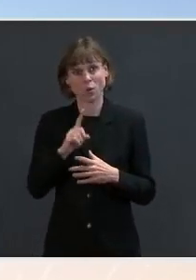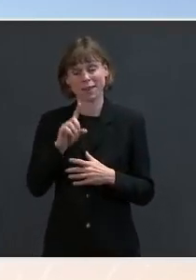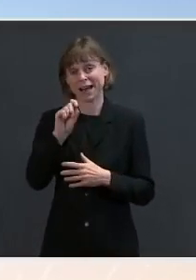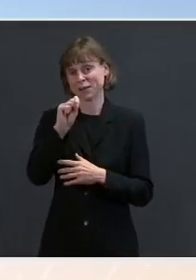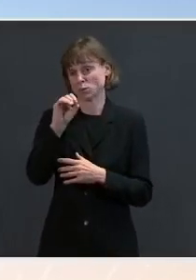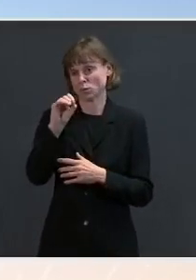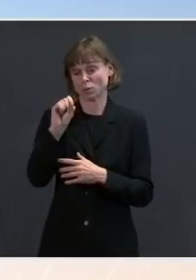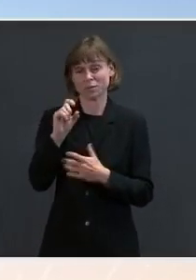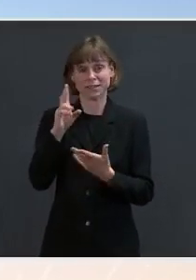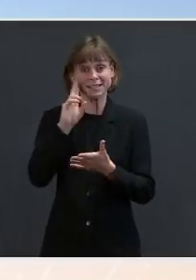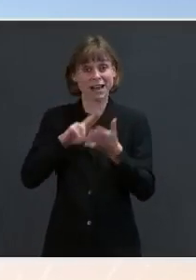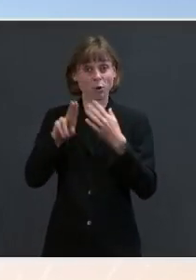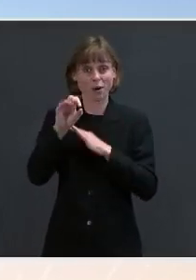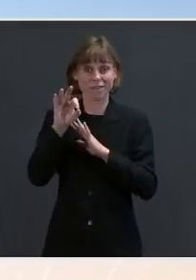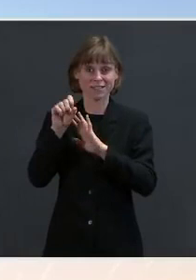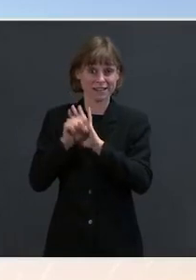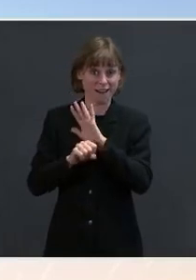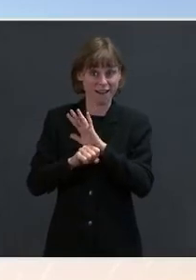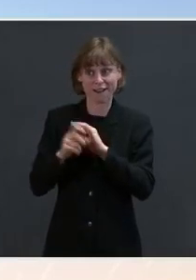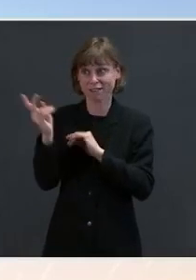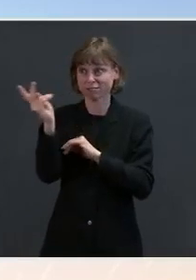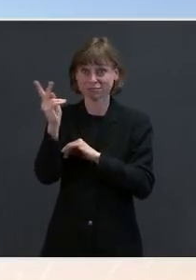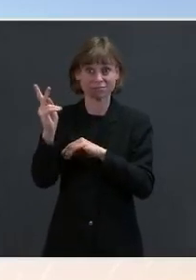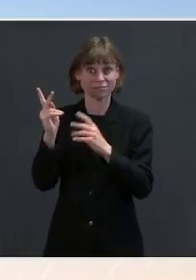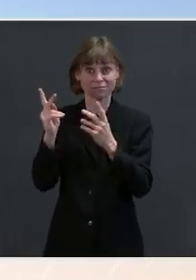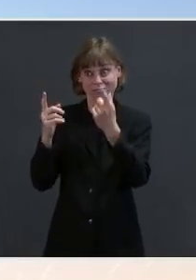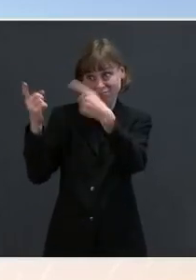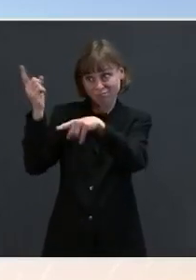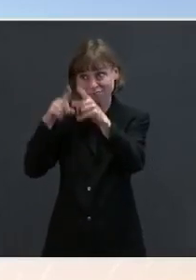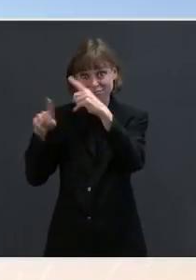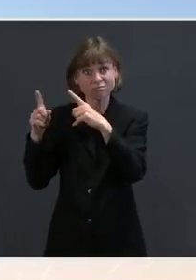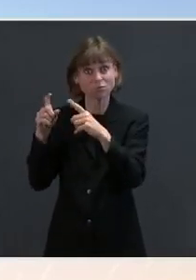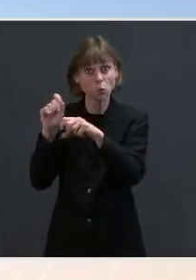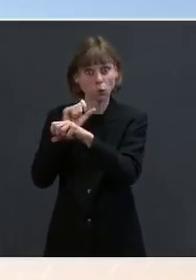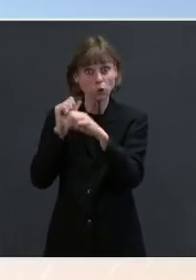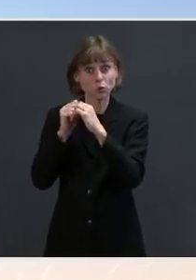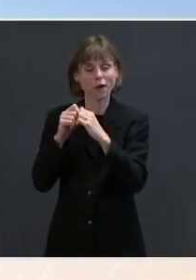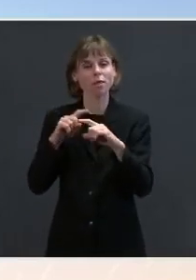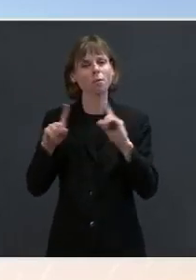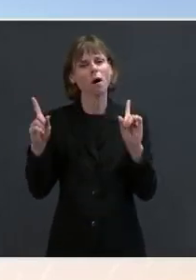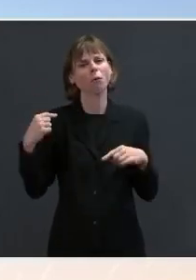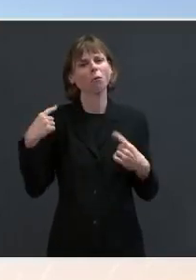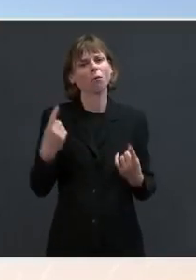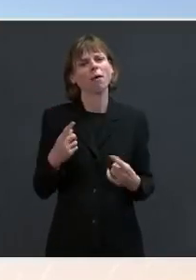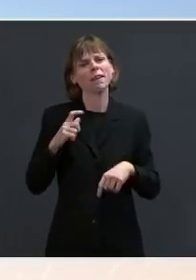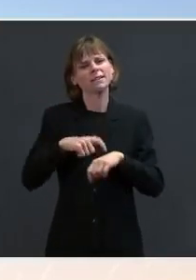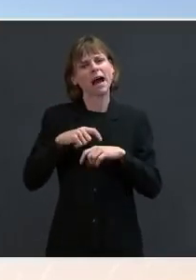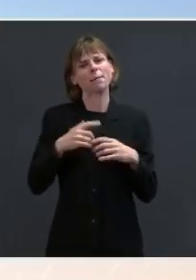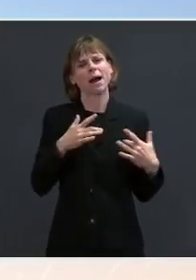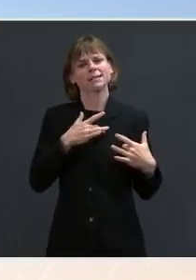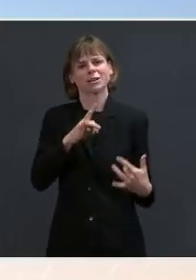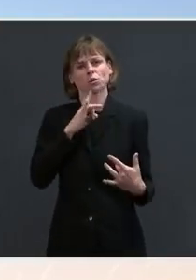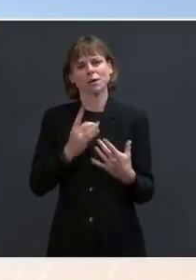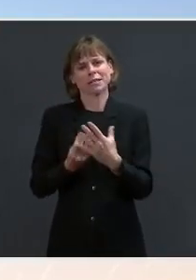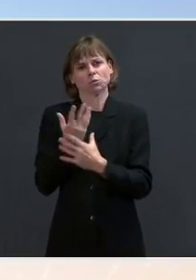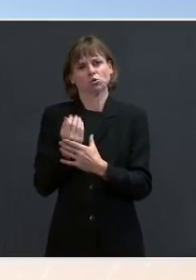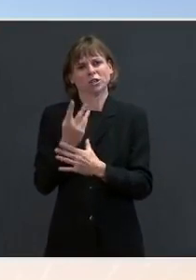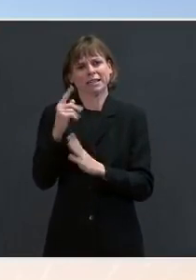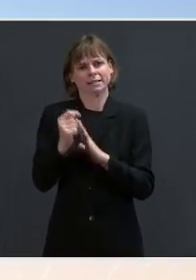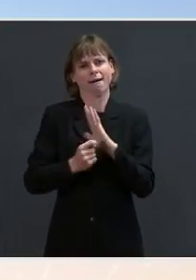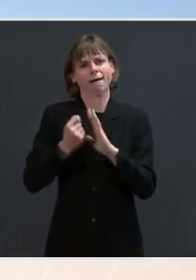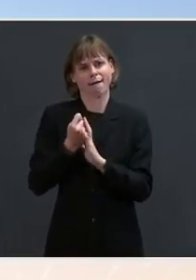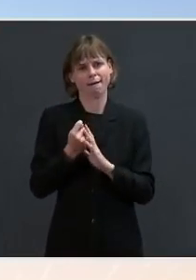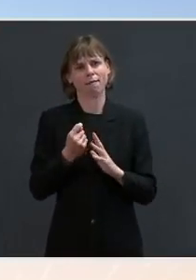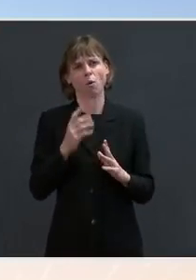So I don't have a timeline for you. I just wanted to convey that historically, the timeline has been around the spring. Sure. Go ahead in